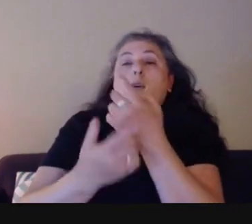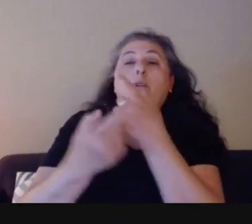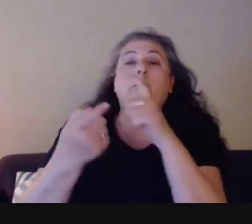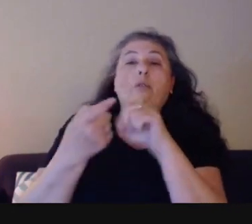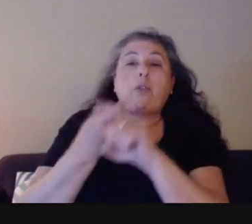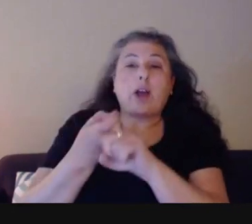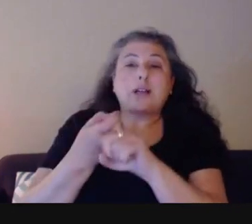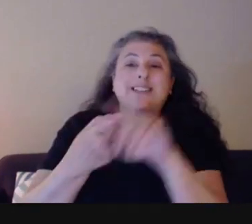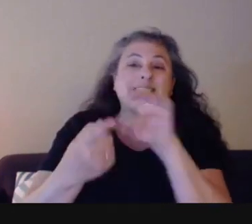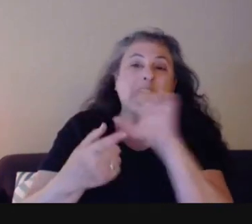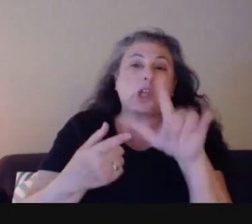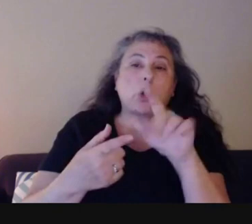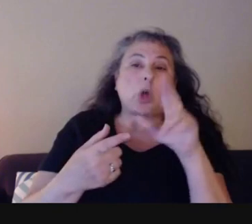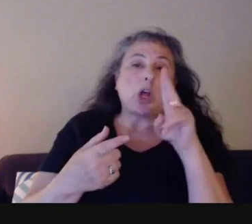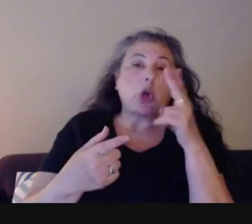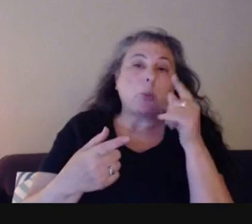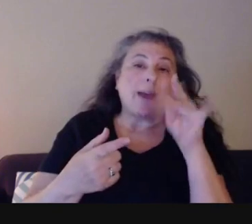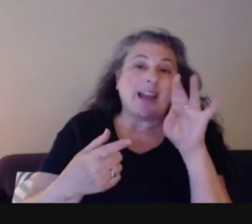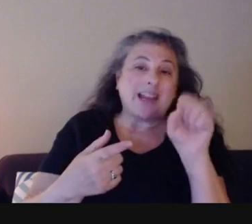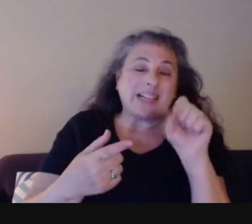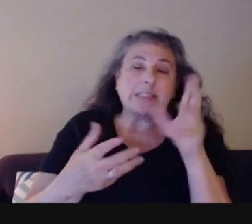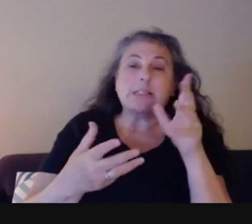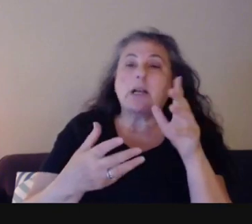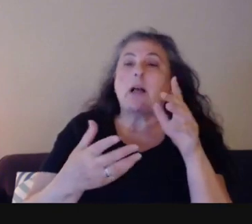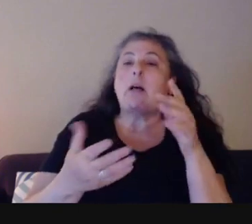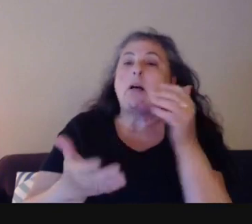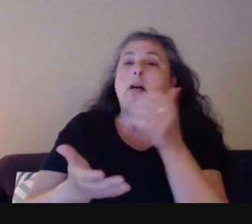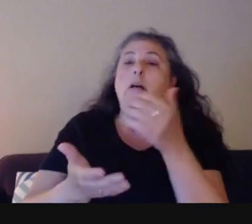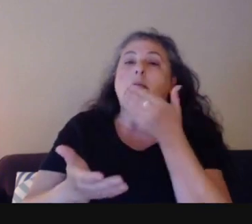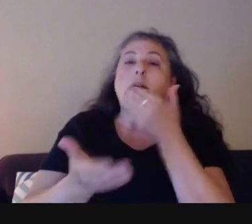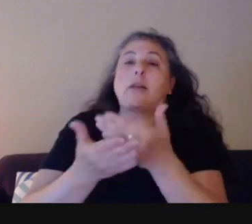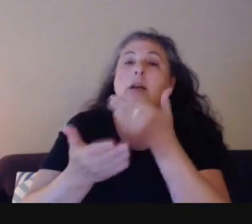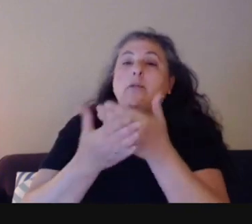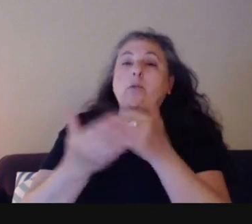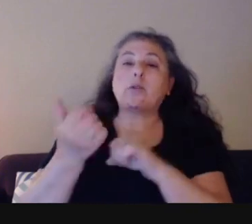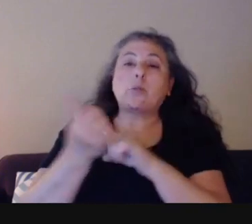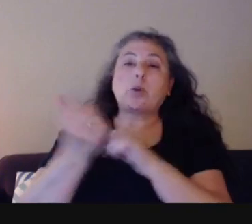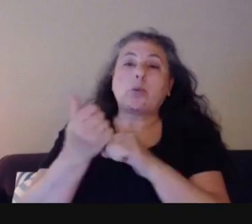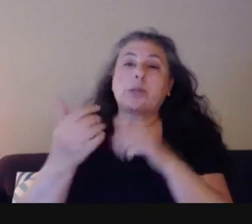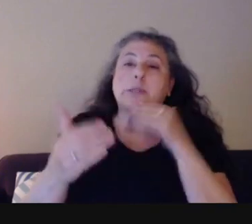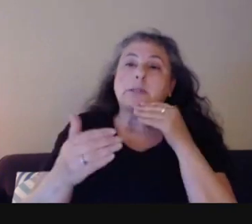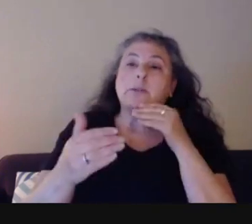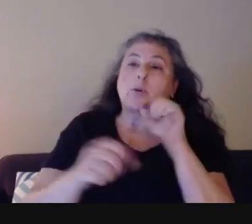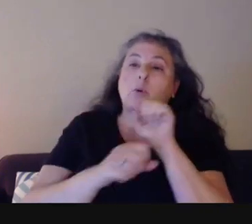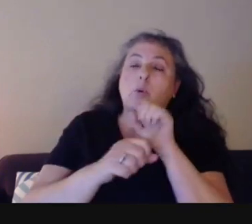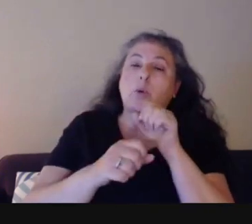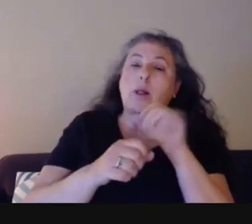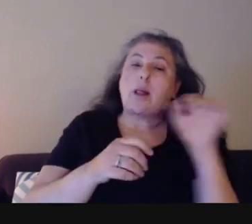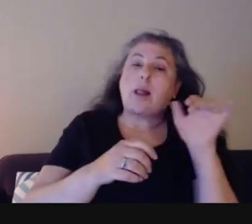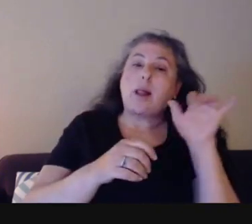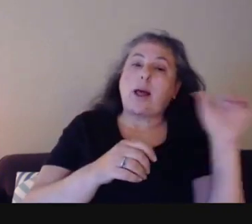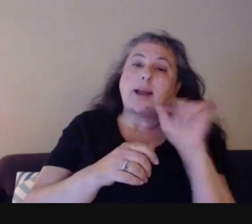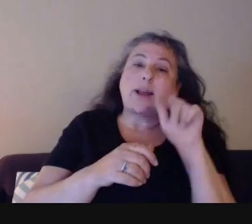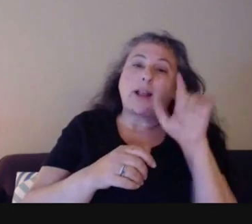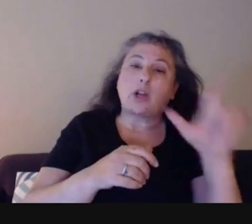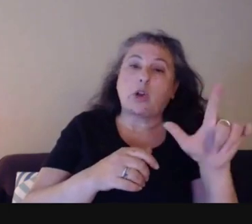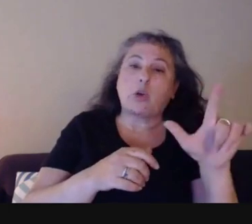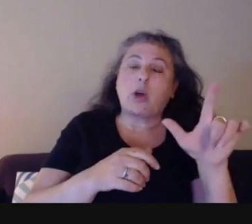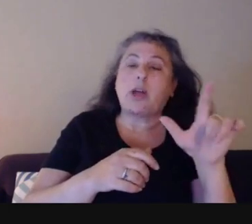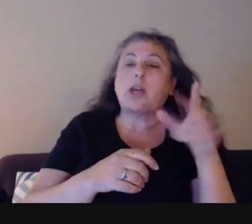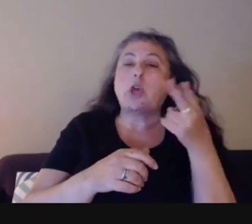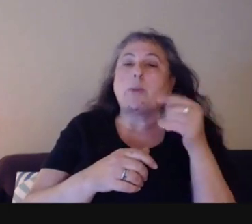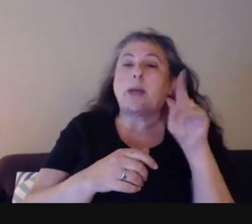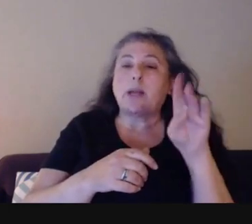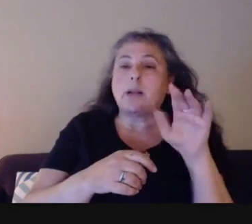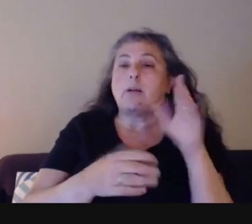supporting this virtual speaker series. We really enjoy working with such great organizations like Illinois Humanities and are very happy to work